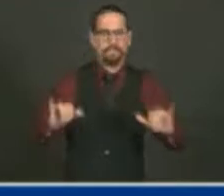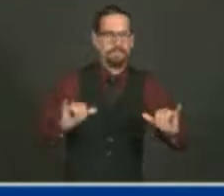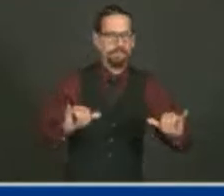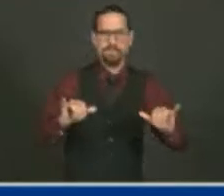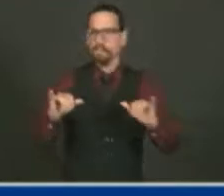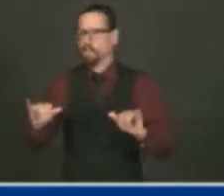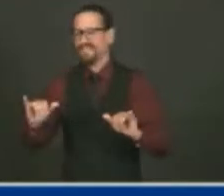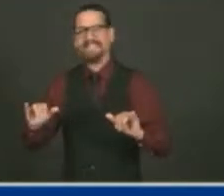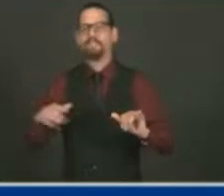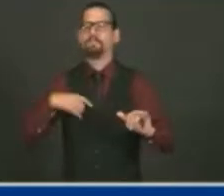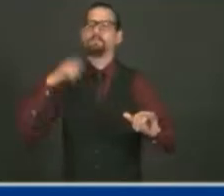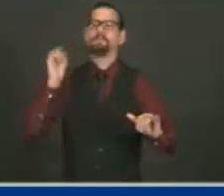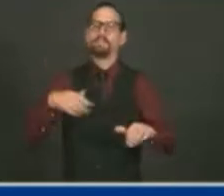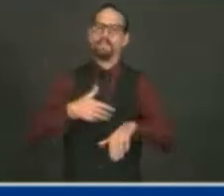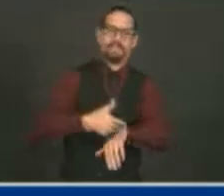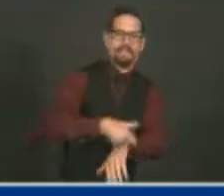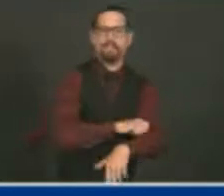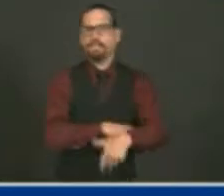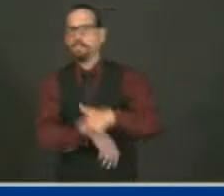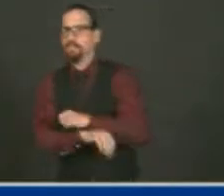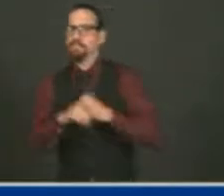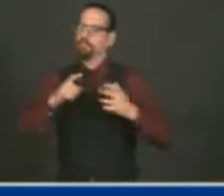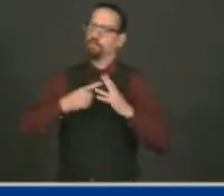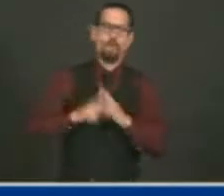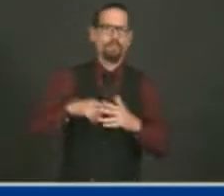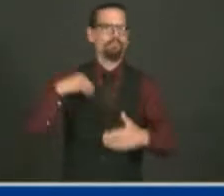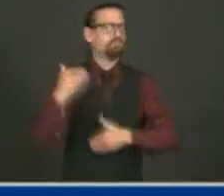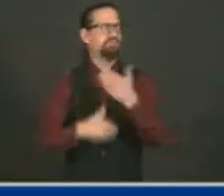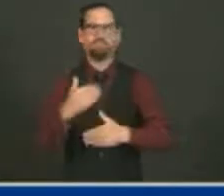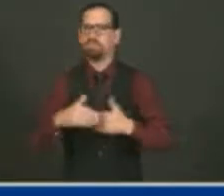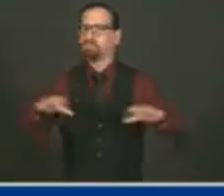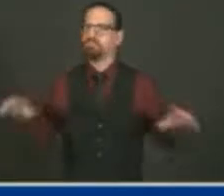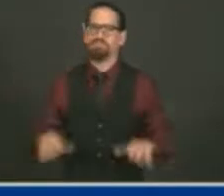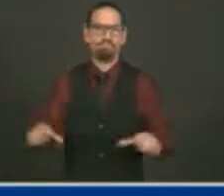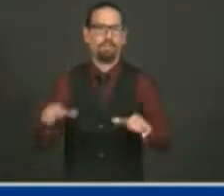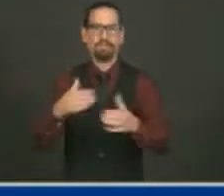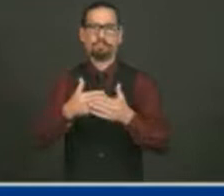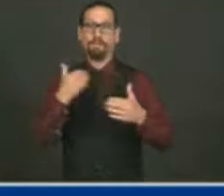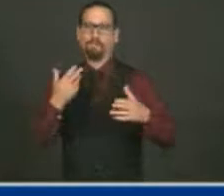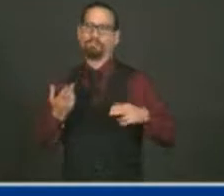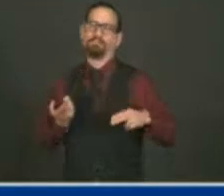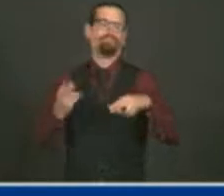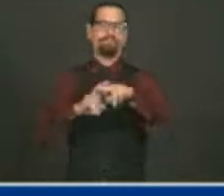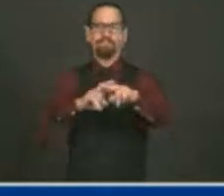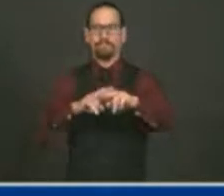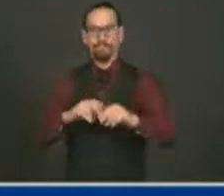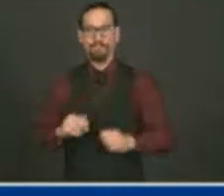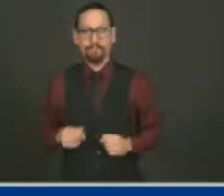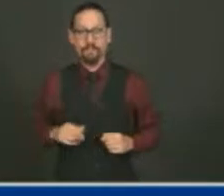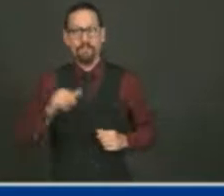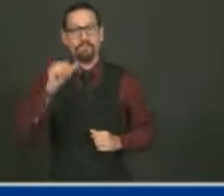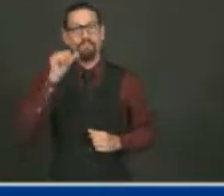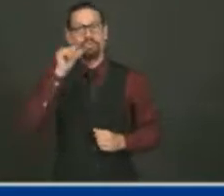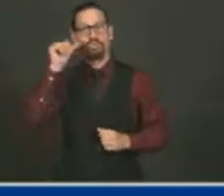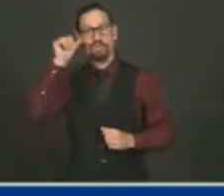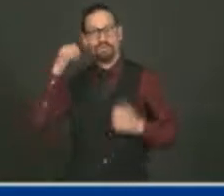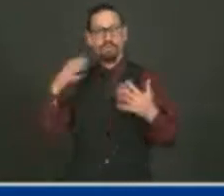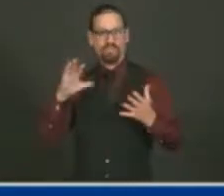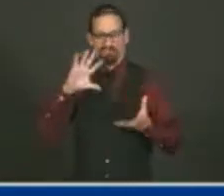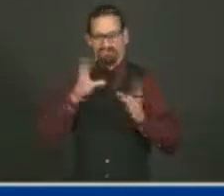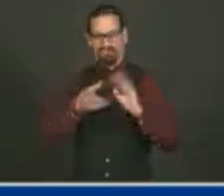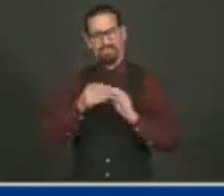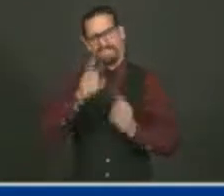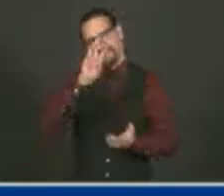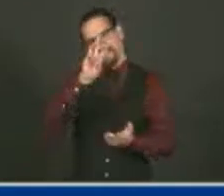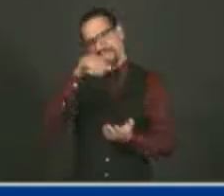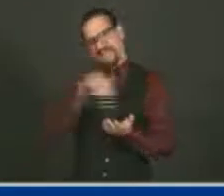So yesterday we performed 6,000 tests and we saw 160 new cases. That yields a